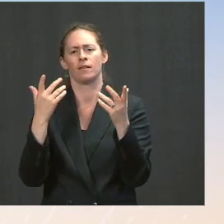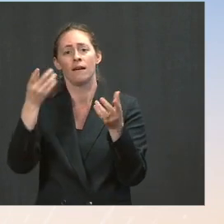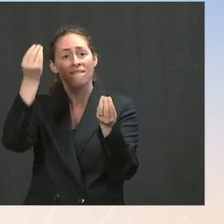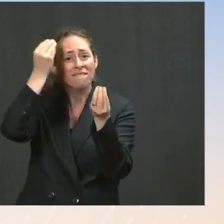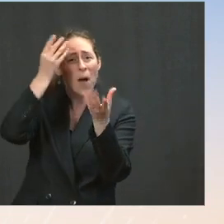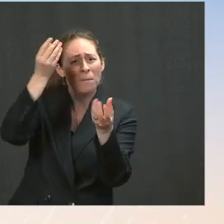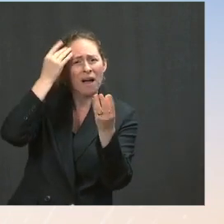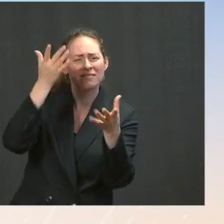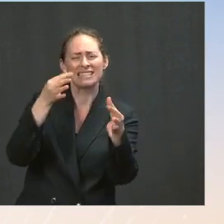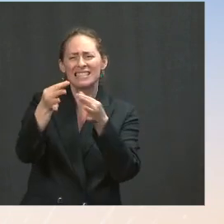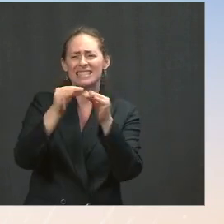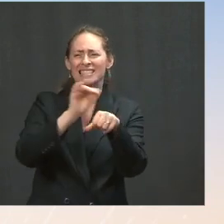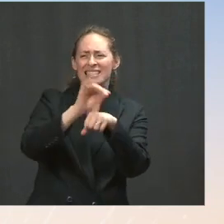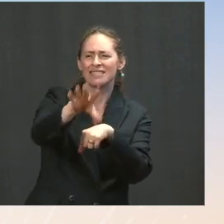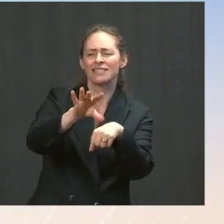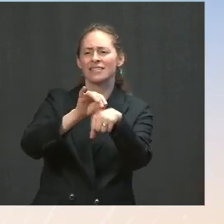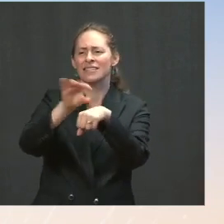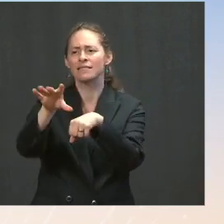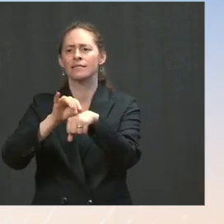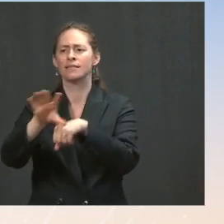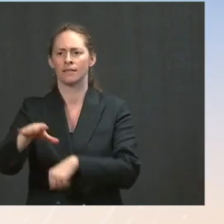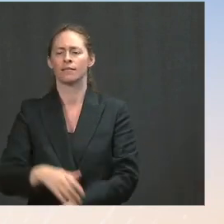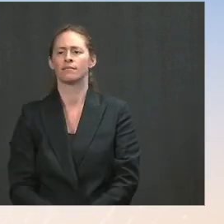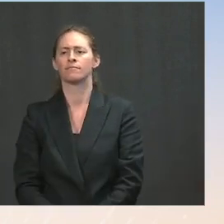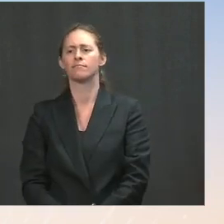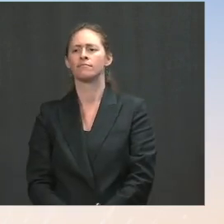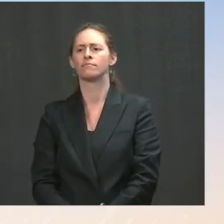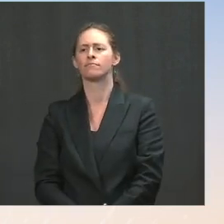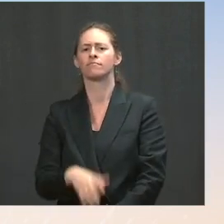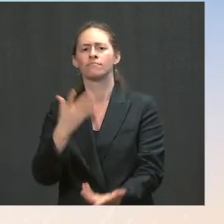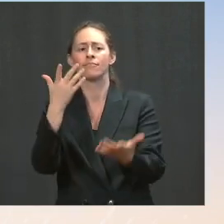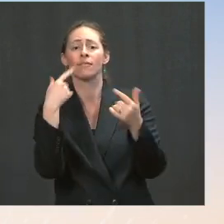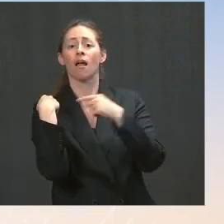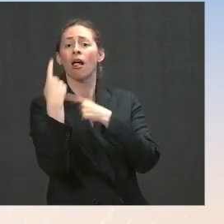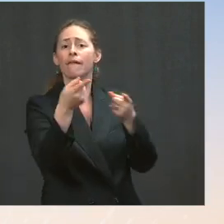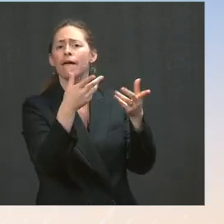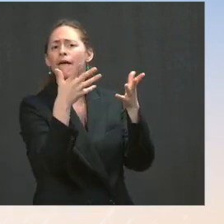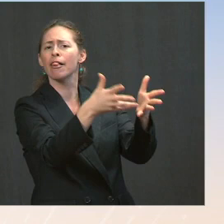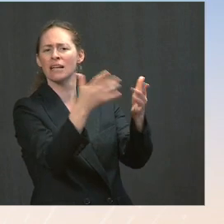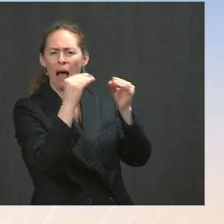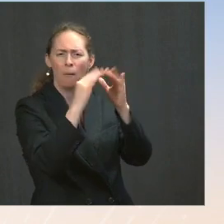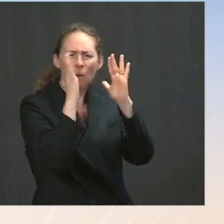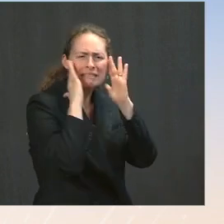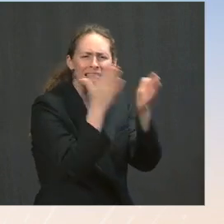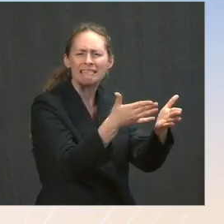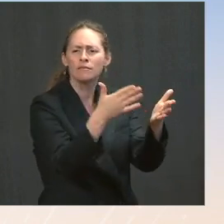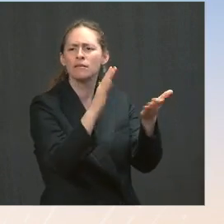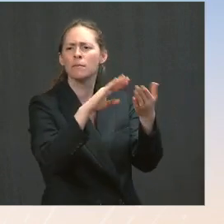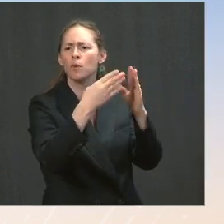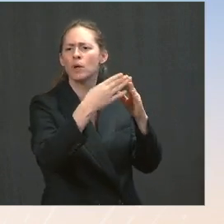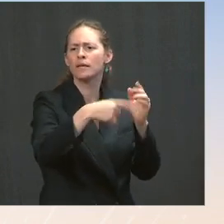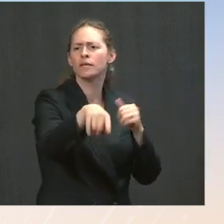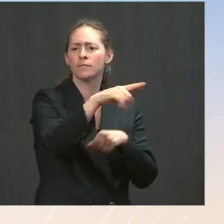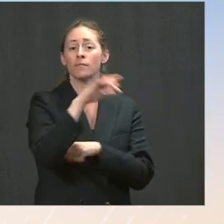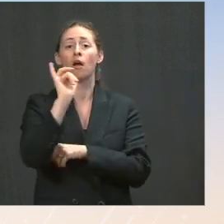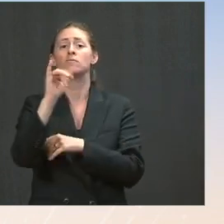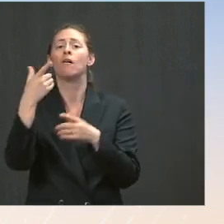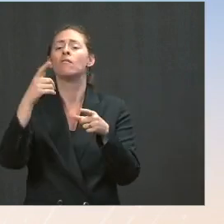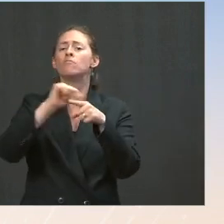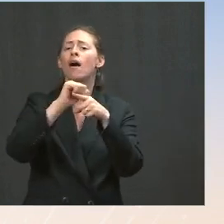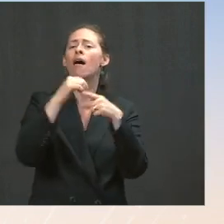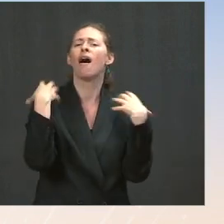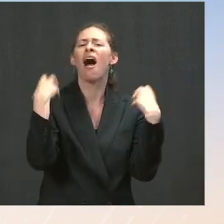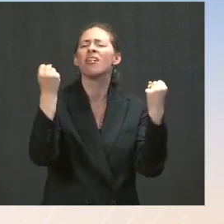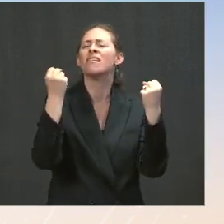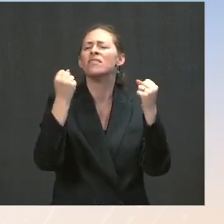reach rural communities, including Hispanic community members, and will recruit and train community health workers. I also wanted to give you a small